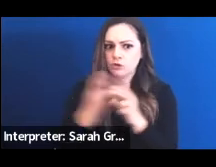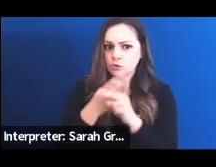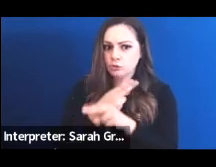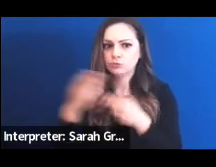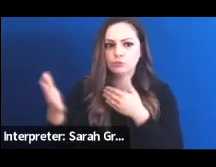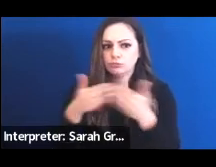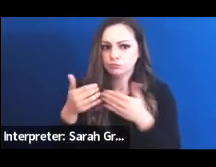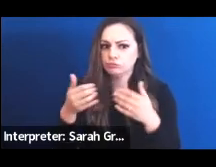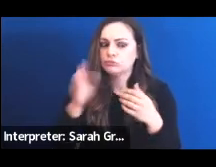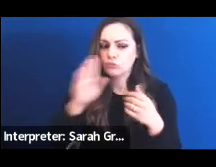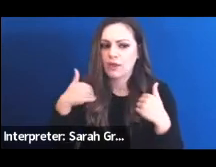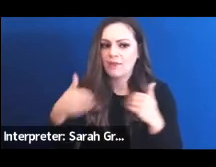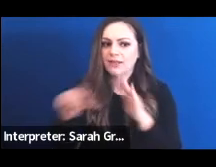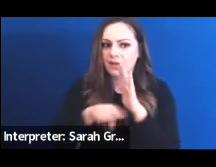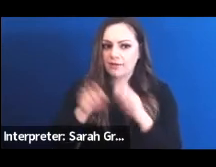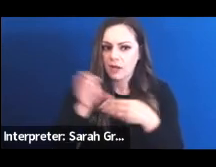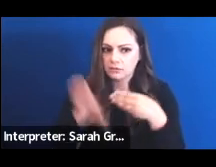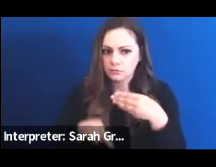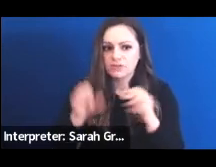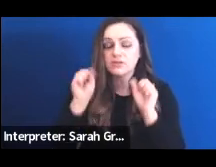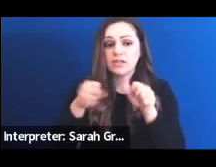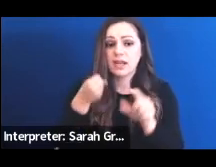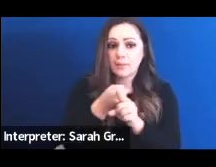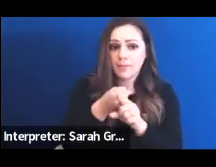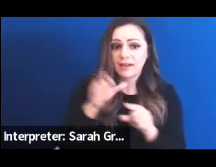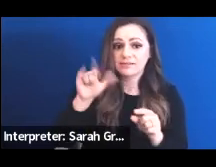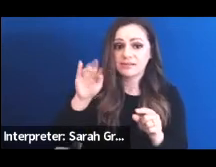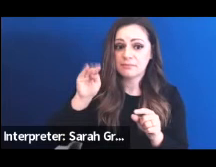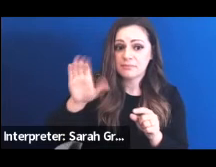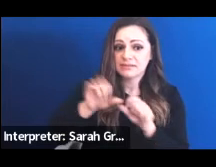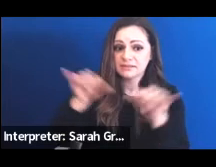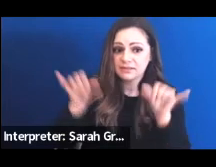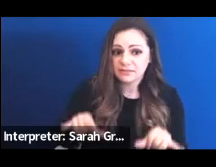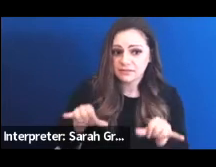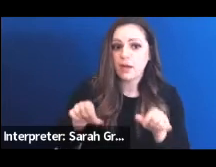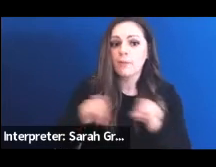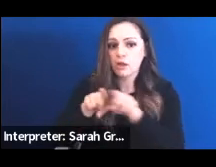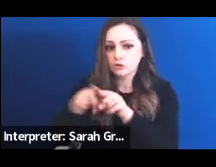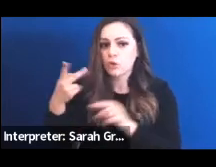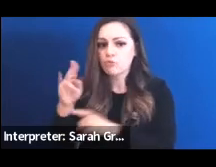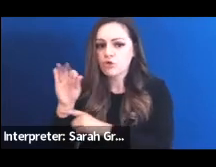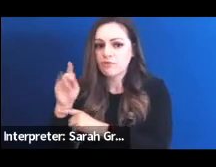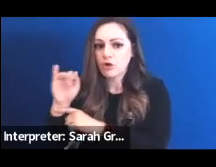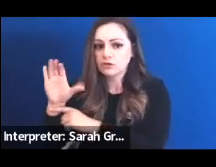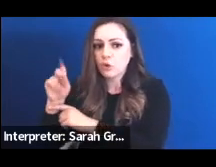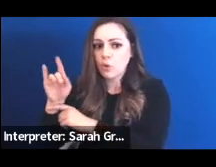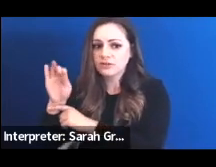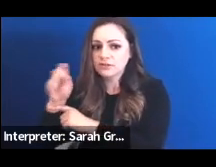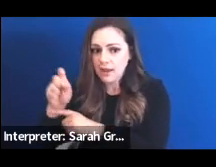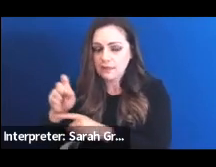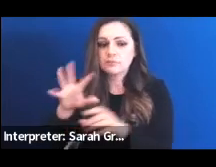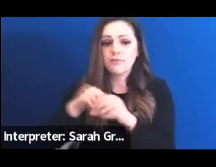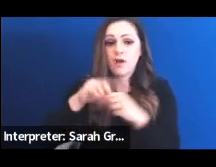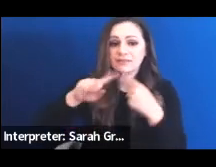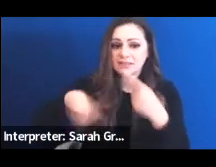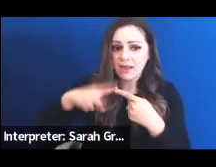but can also affect the prefrontal cortex. It involves cycles of remission and recurrence. 40 to 60% of